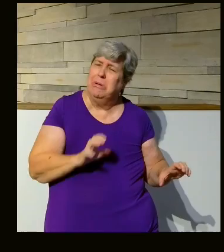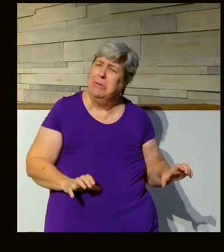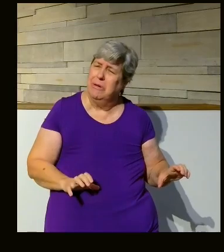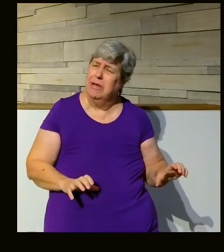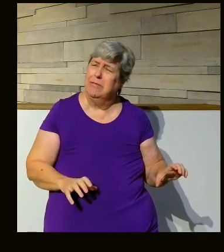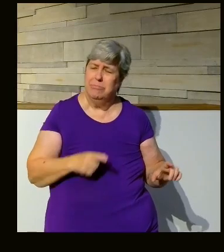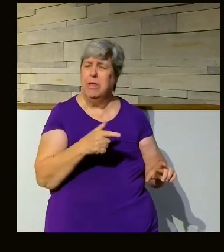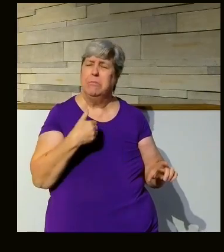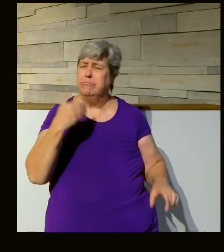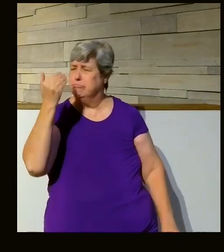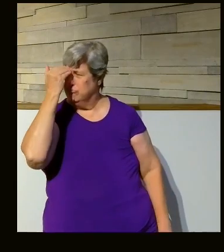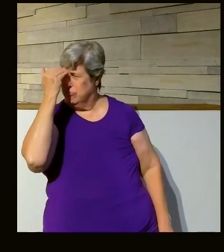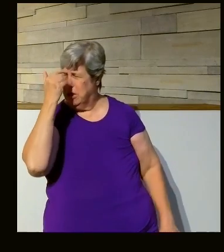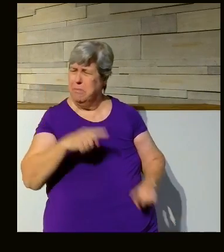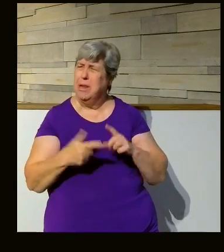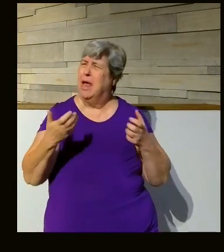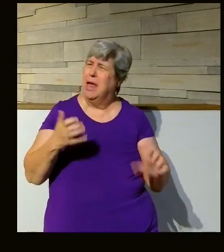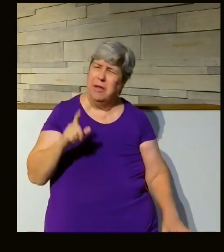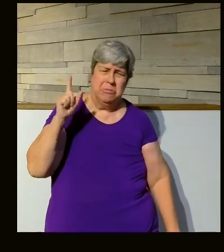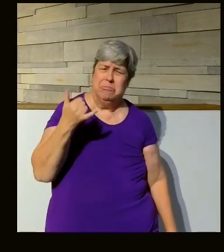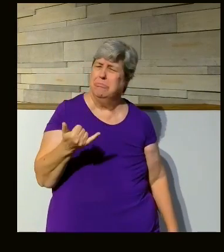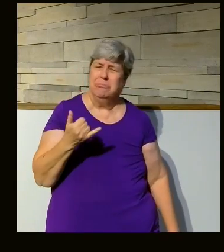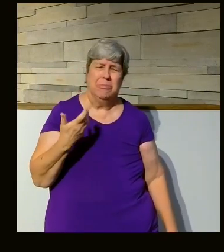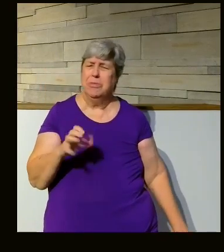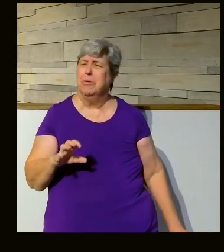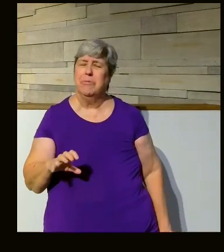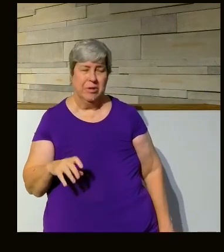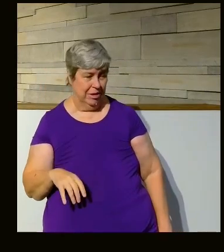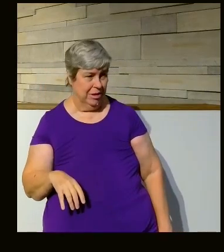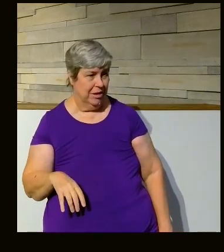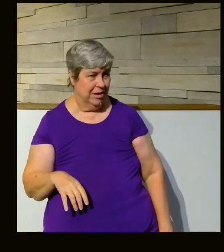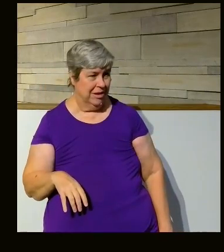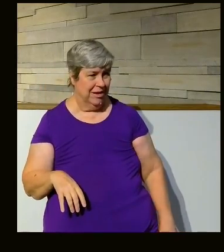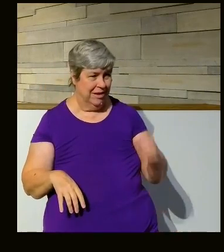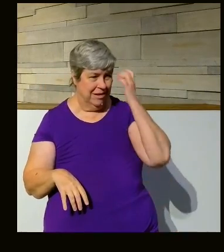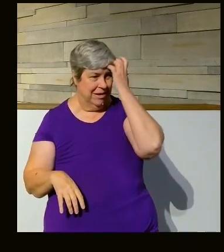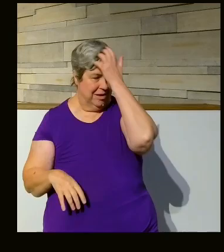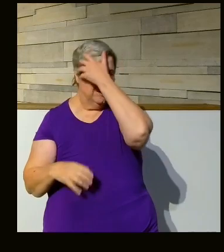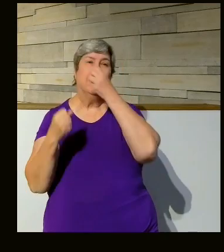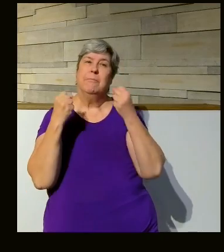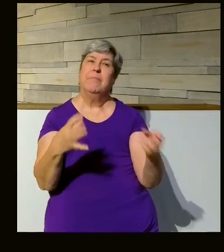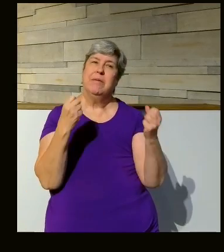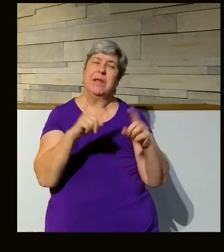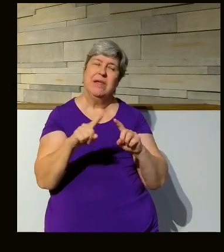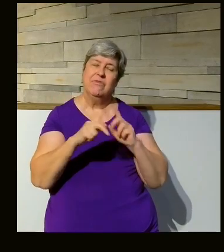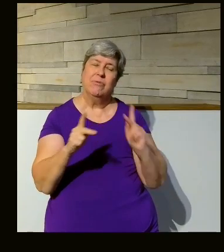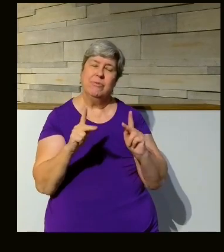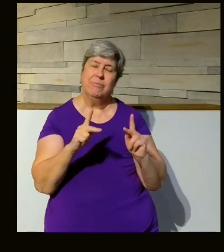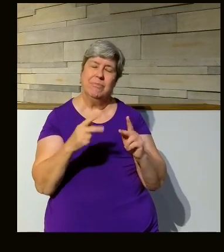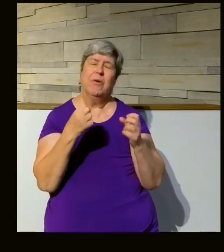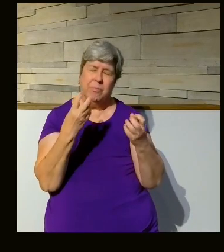the knowledge of God. I don't want him right now in my life. And there's just millions of reasons why that they can come up